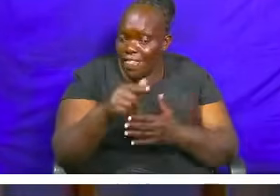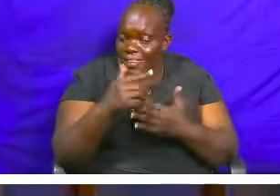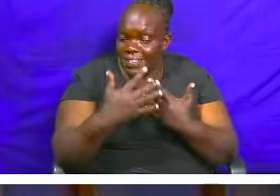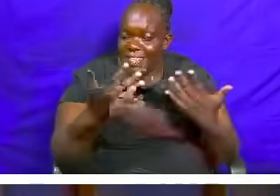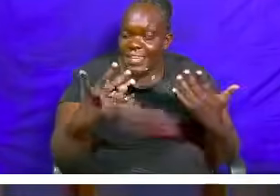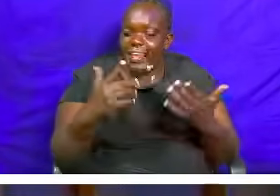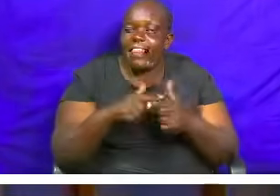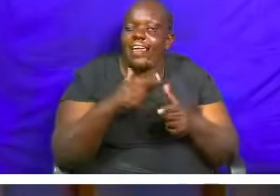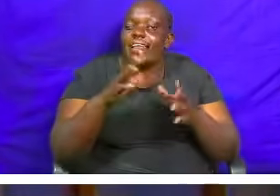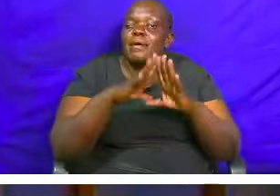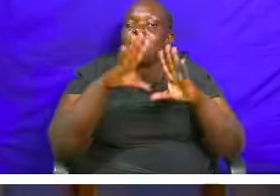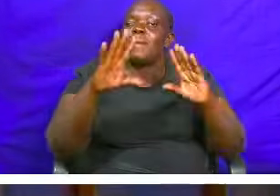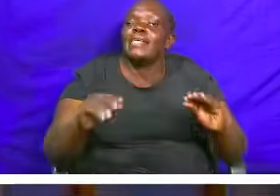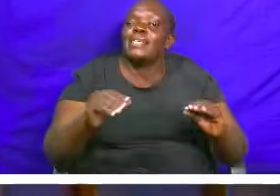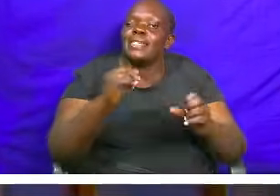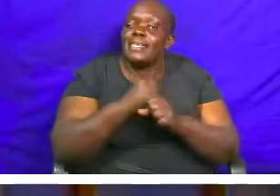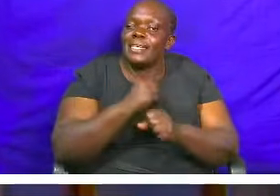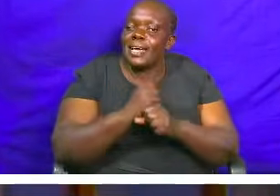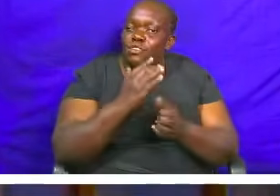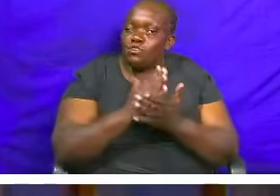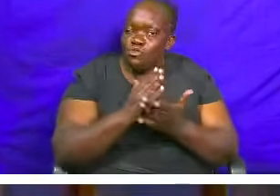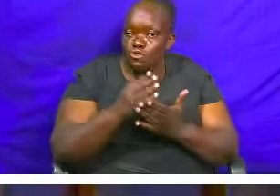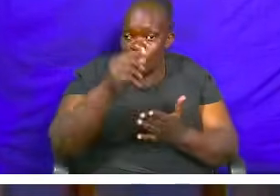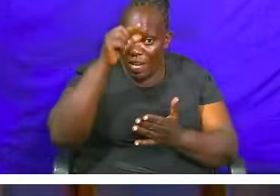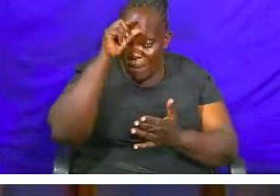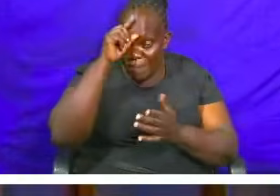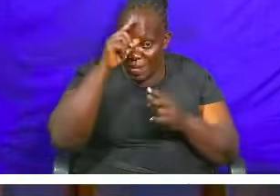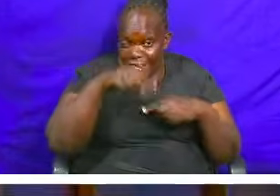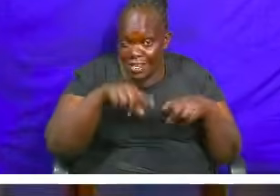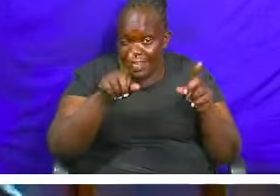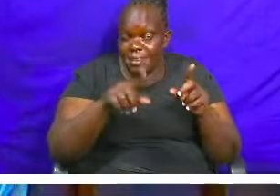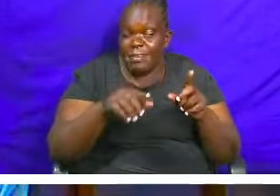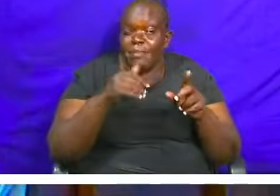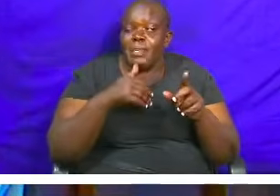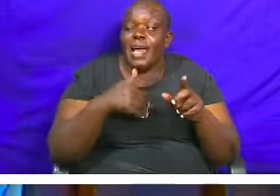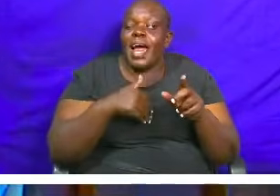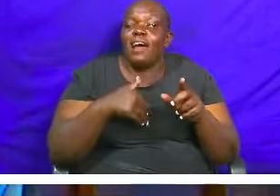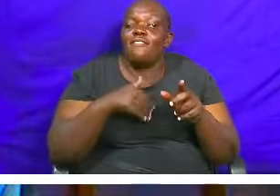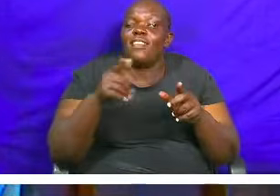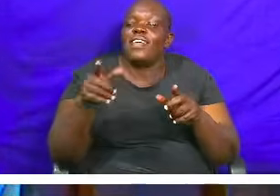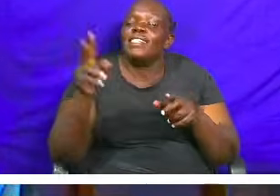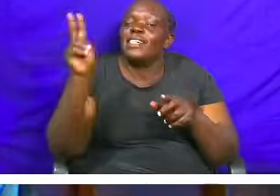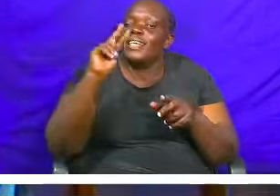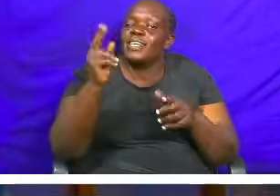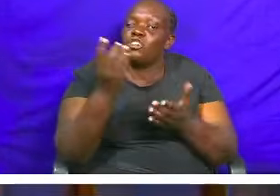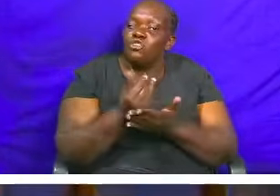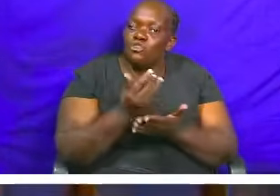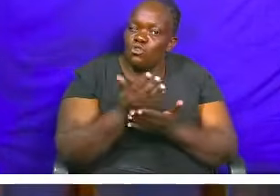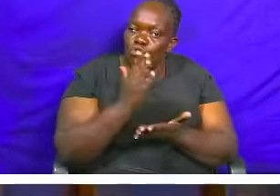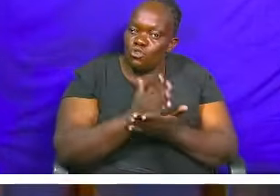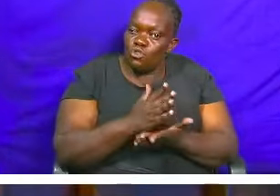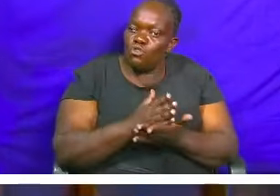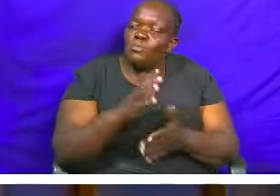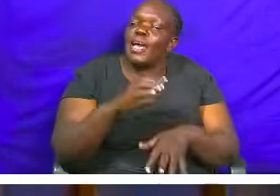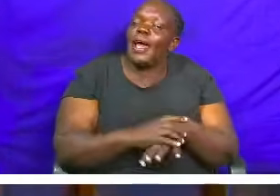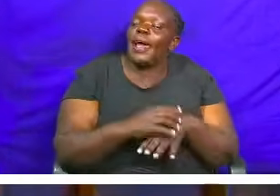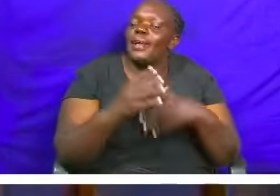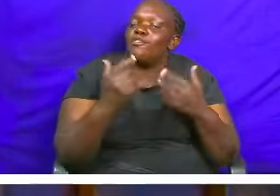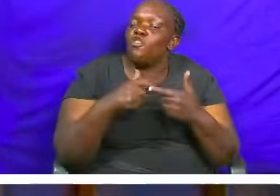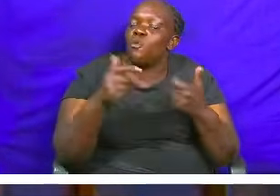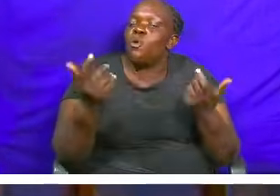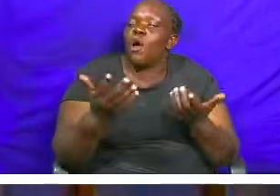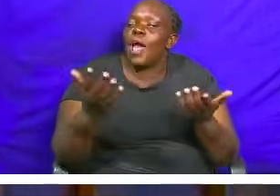when a budget is done, then government will ask itself, since I don't have natural resources I'm selling now, where else can I get this